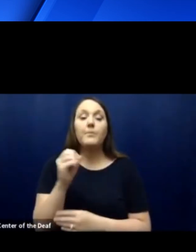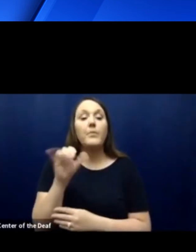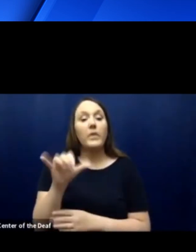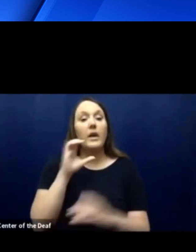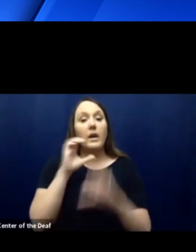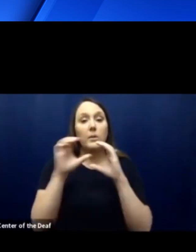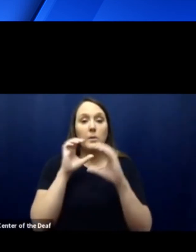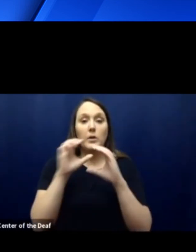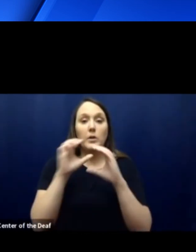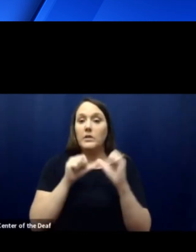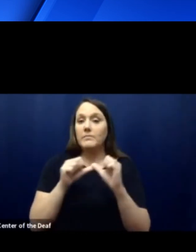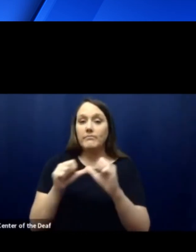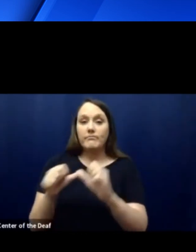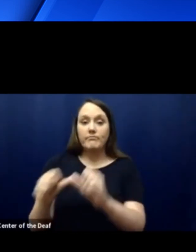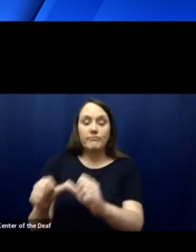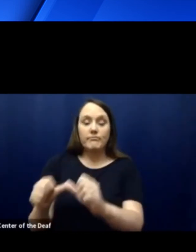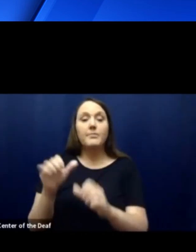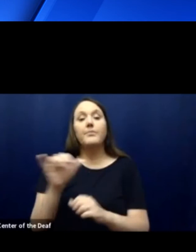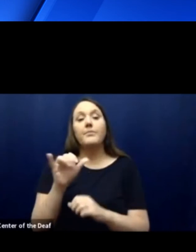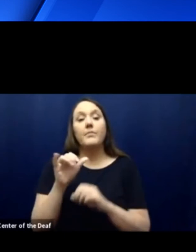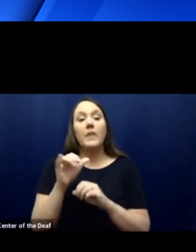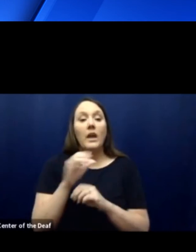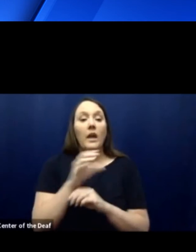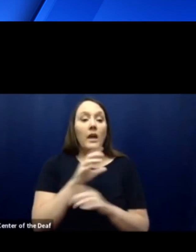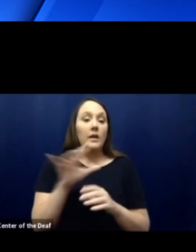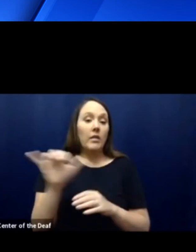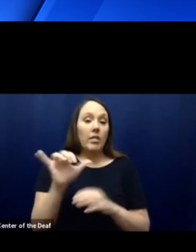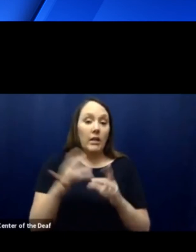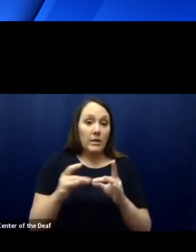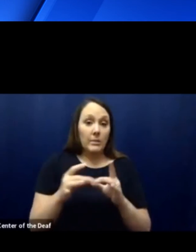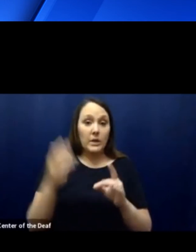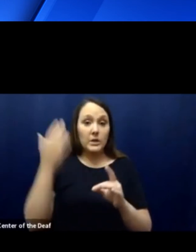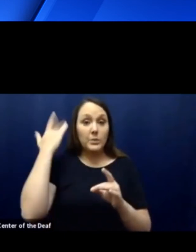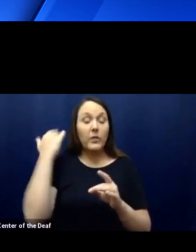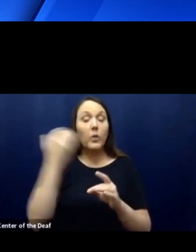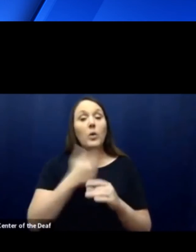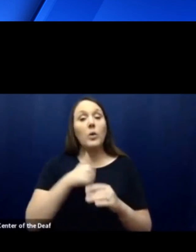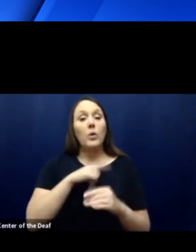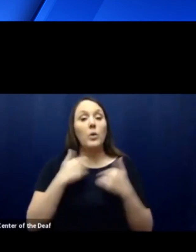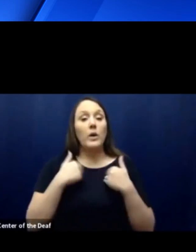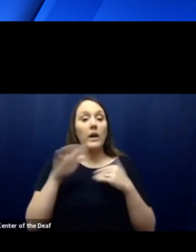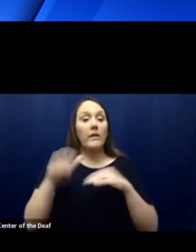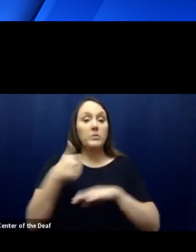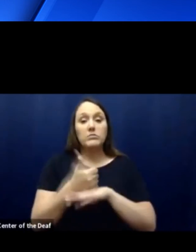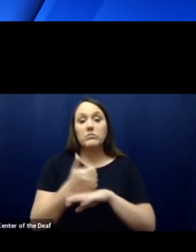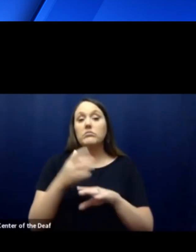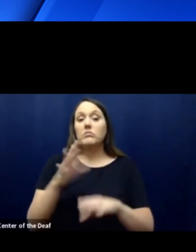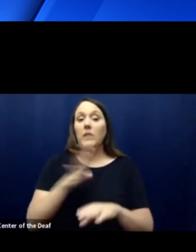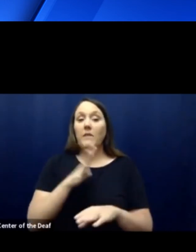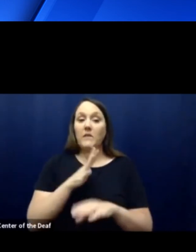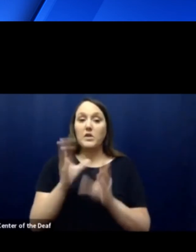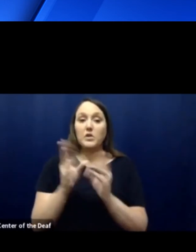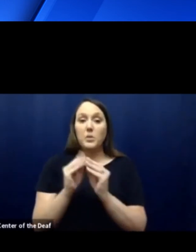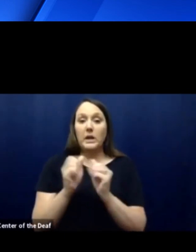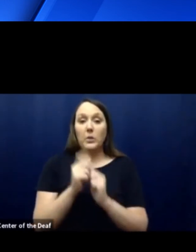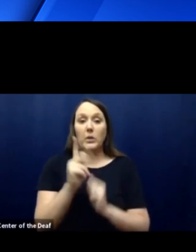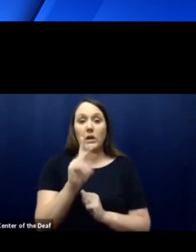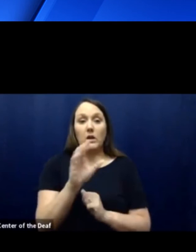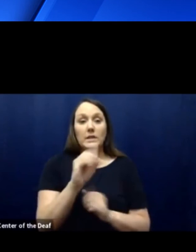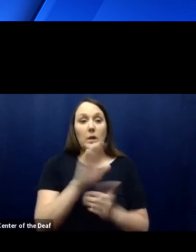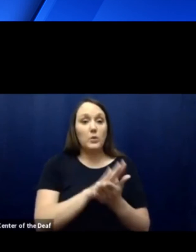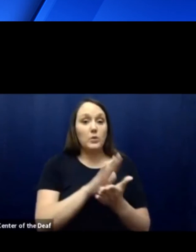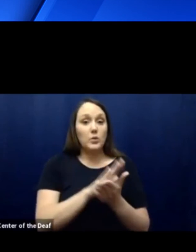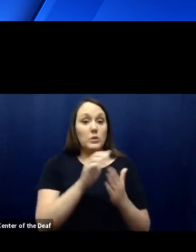is ongoing. As mentioned previously, we have a standing meeting with Knox County Schools